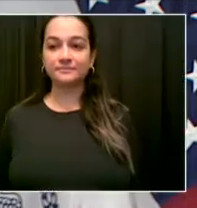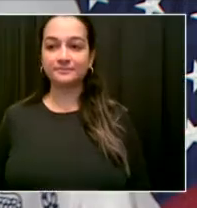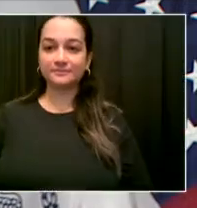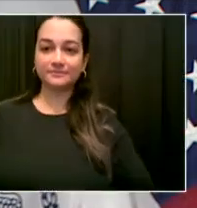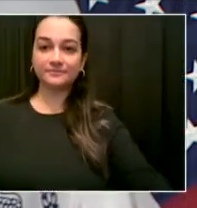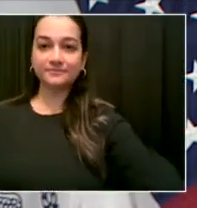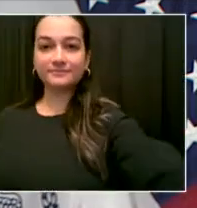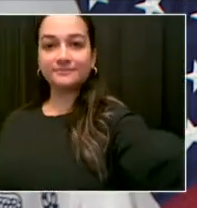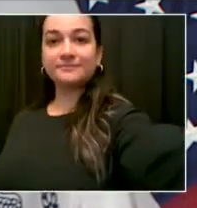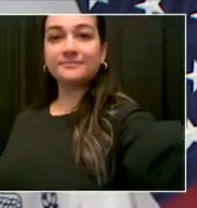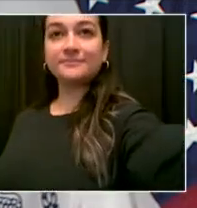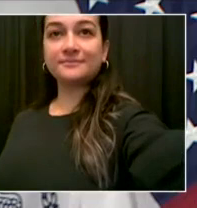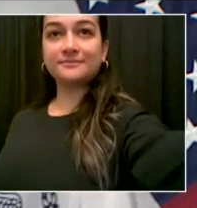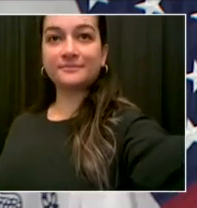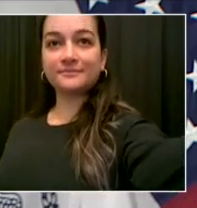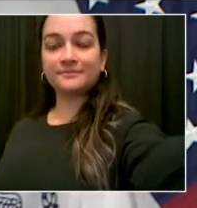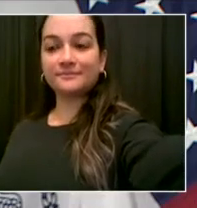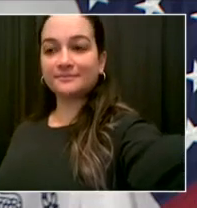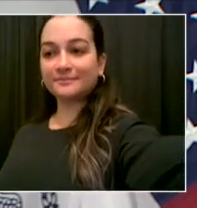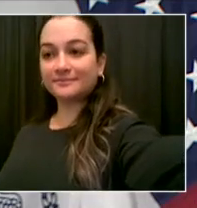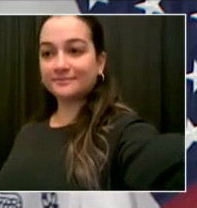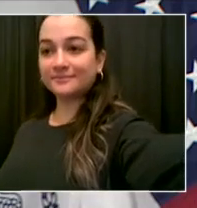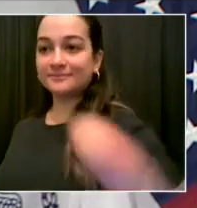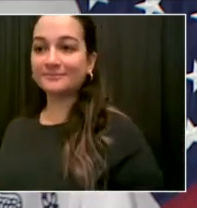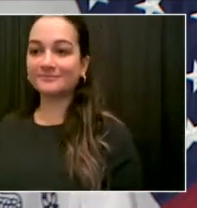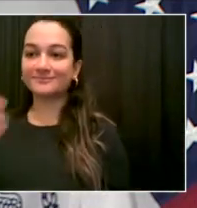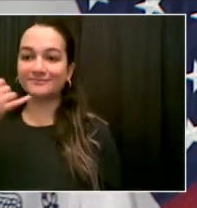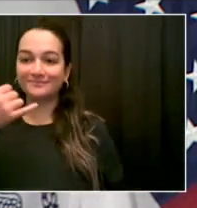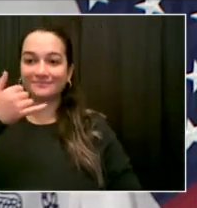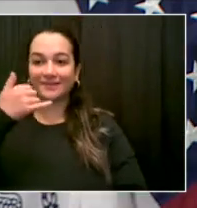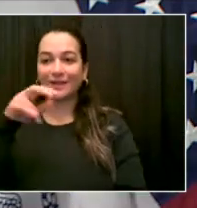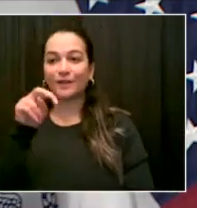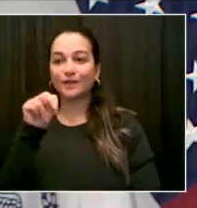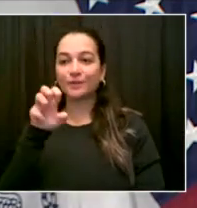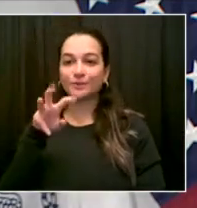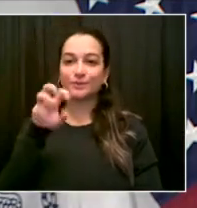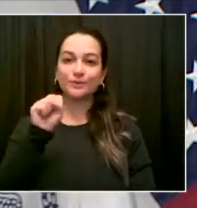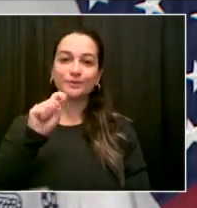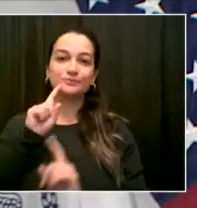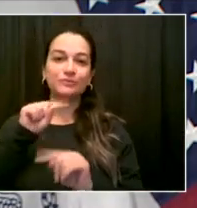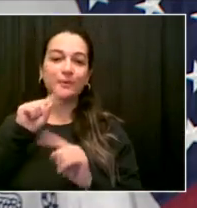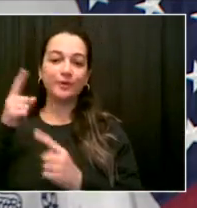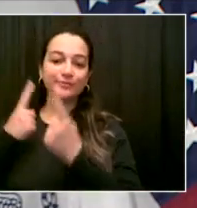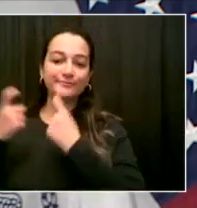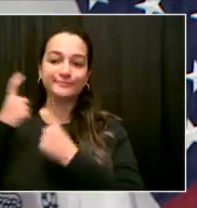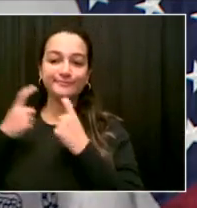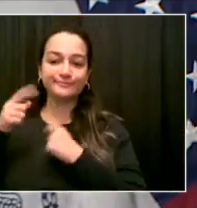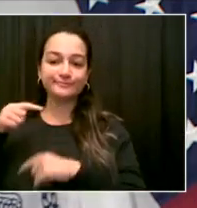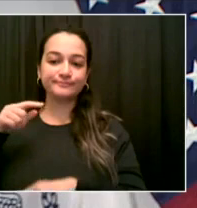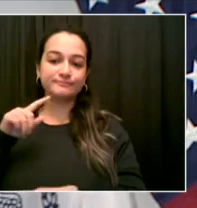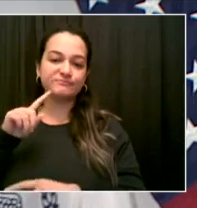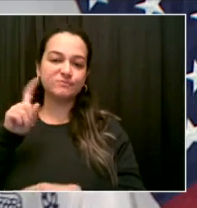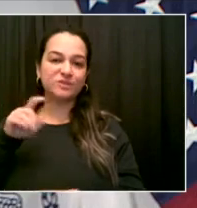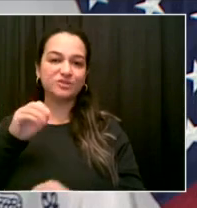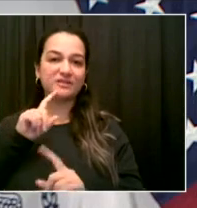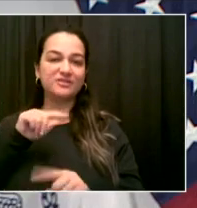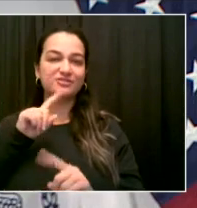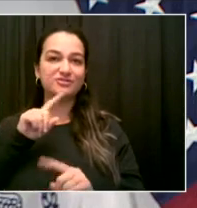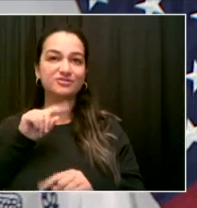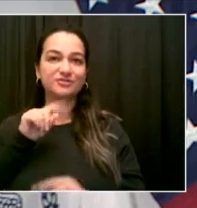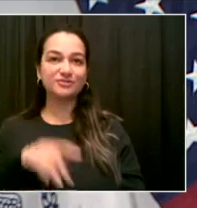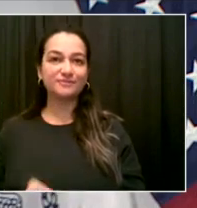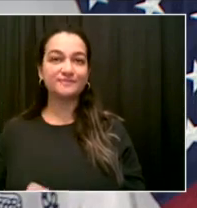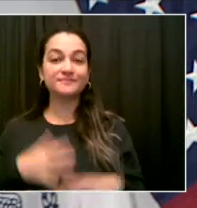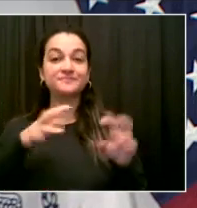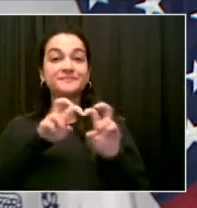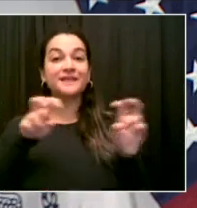media, and please let me know the name and outlet of each journalist. We'll now begin our Q&A. As a reminder, we're joined today by